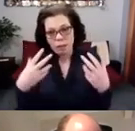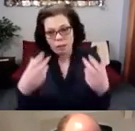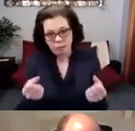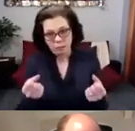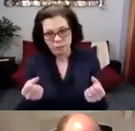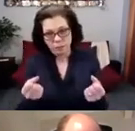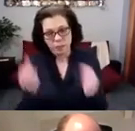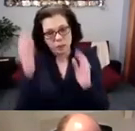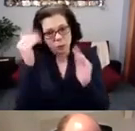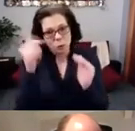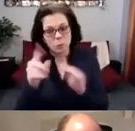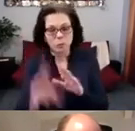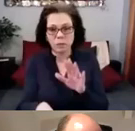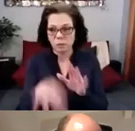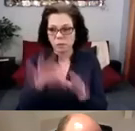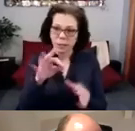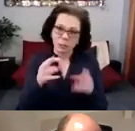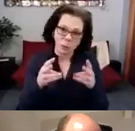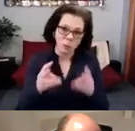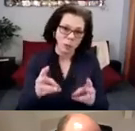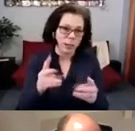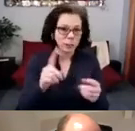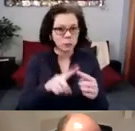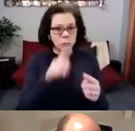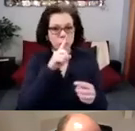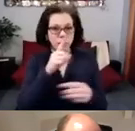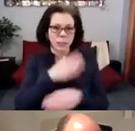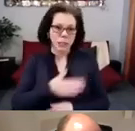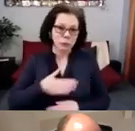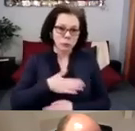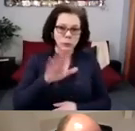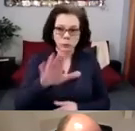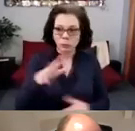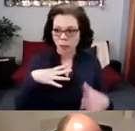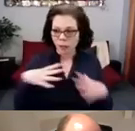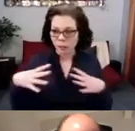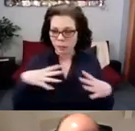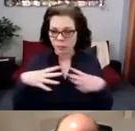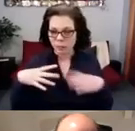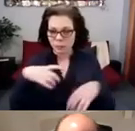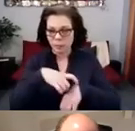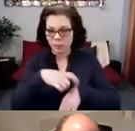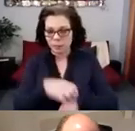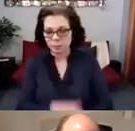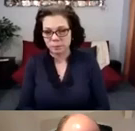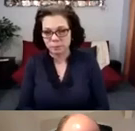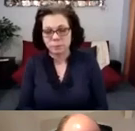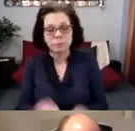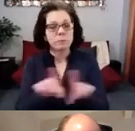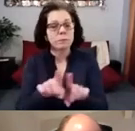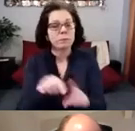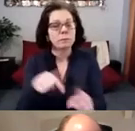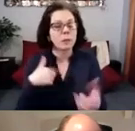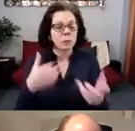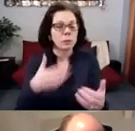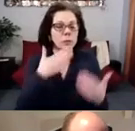within all of the safety guidelines to enjoy your holiday season. I also want to say thank you to all of